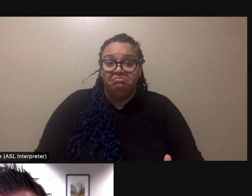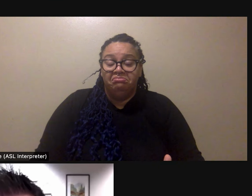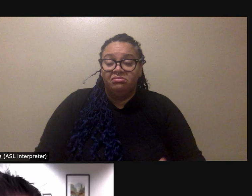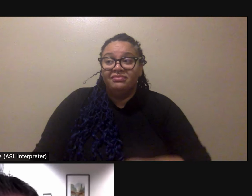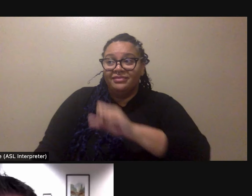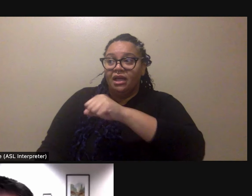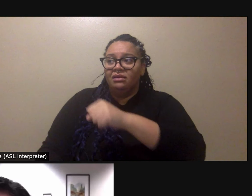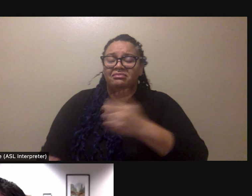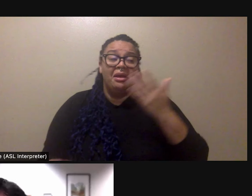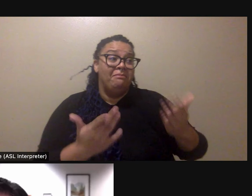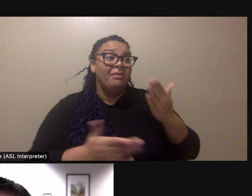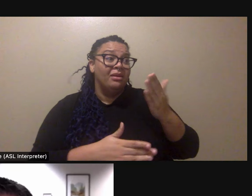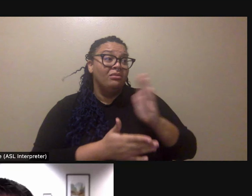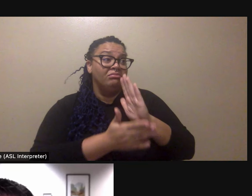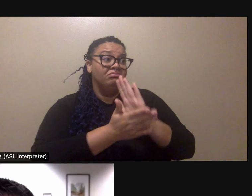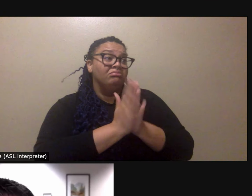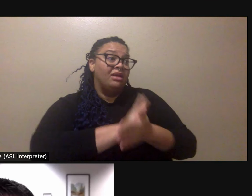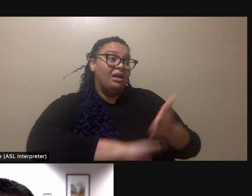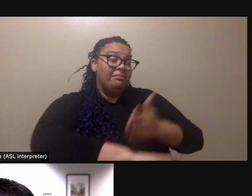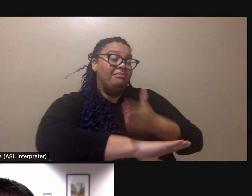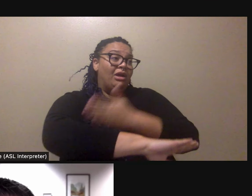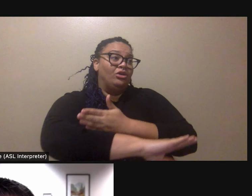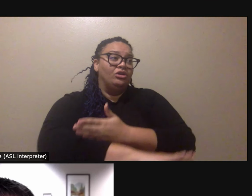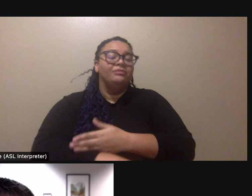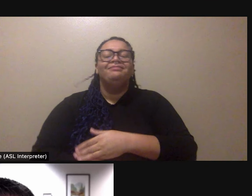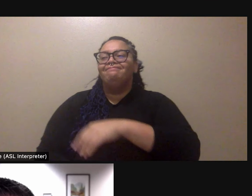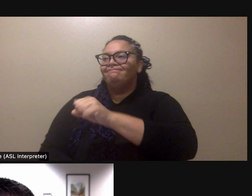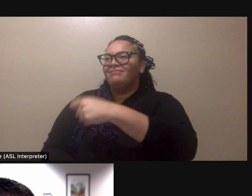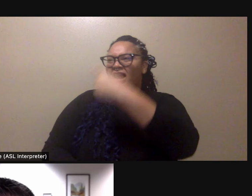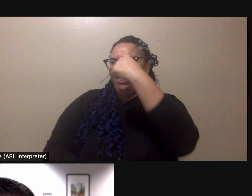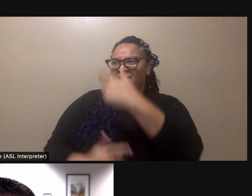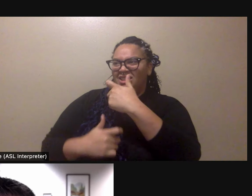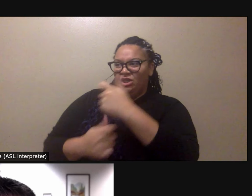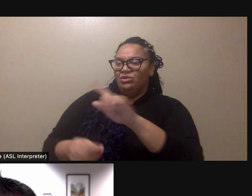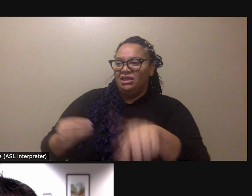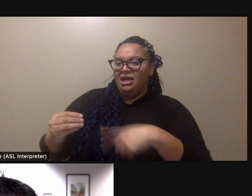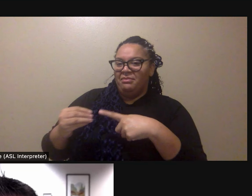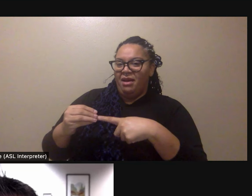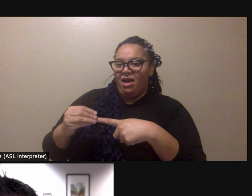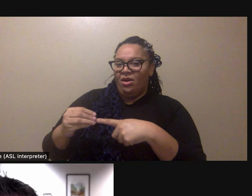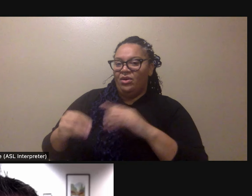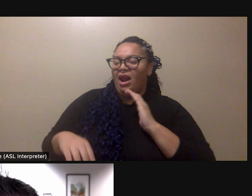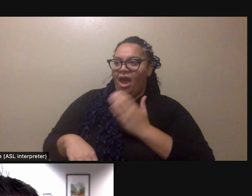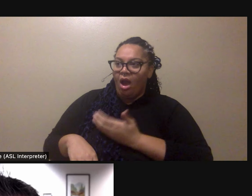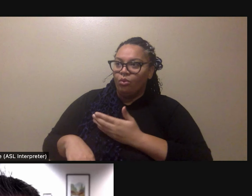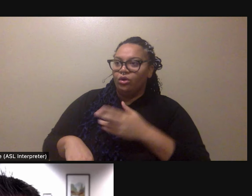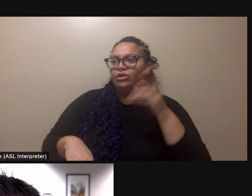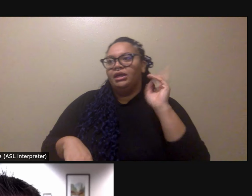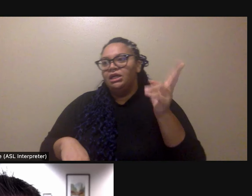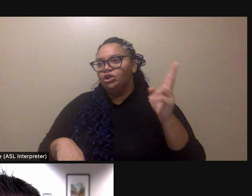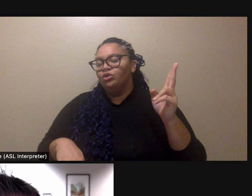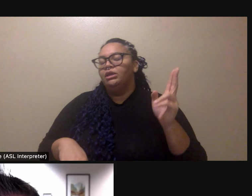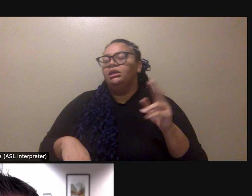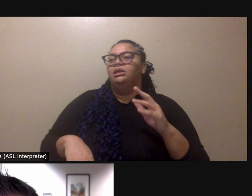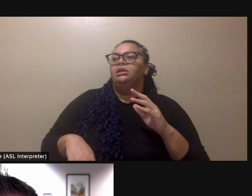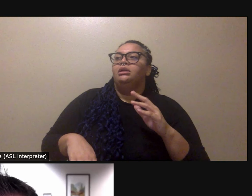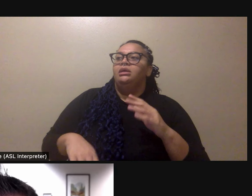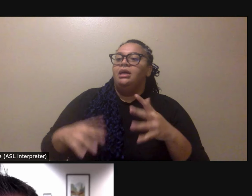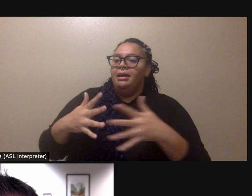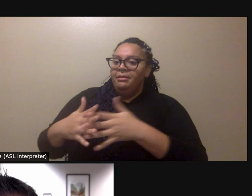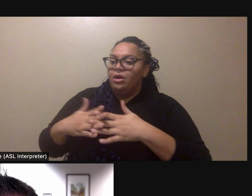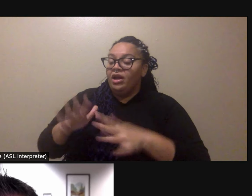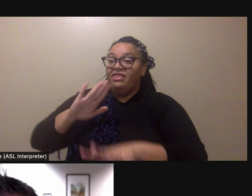better. Yeah, and that's, you know, I think that's what's really interesting about our heritage, our American, the